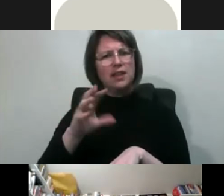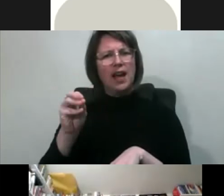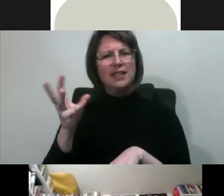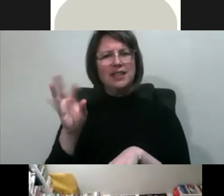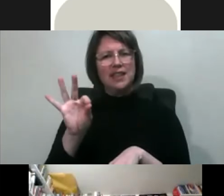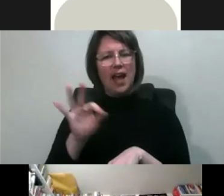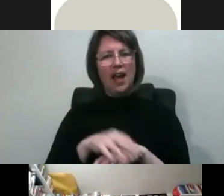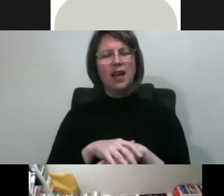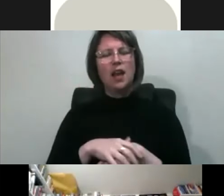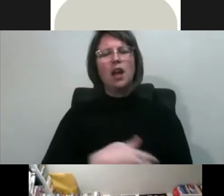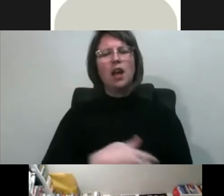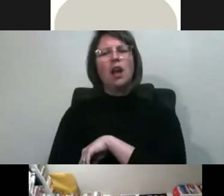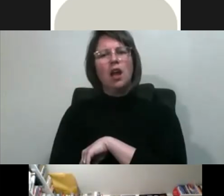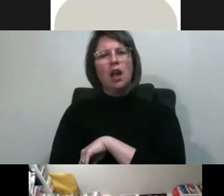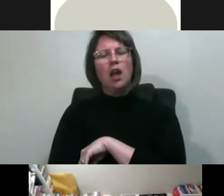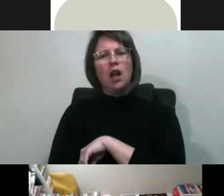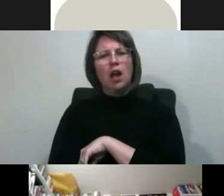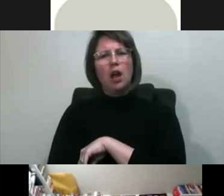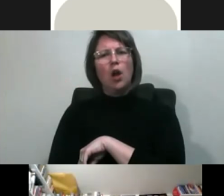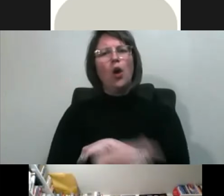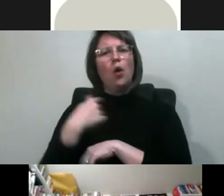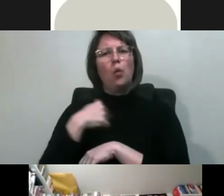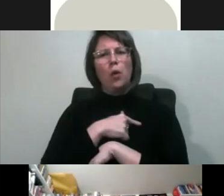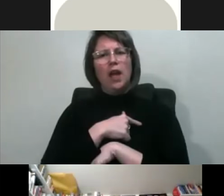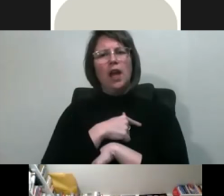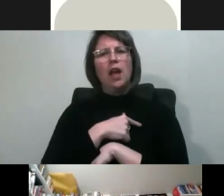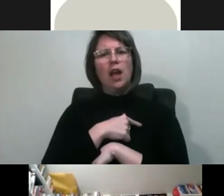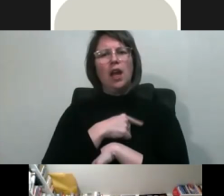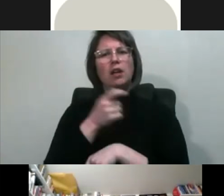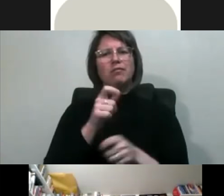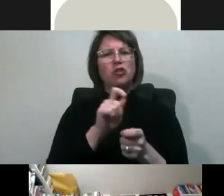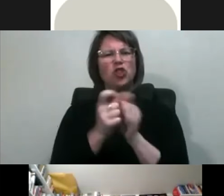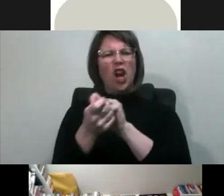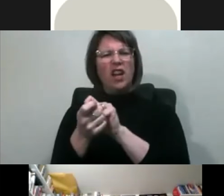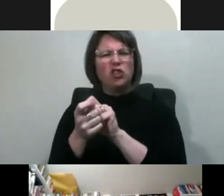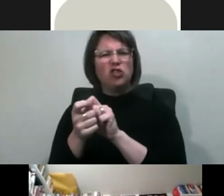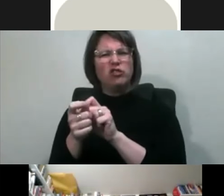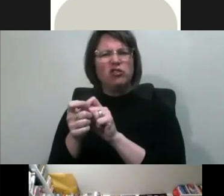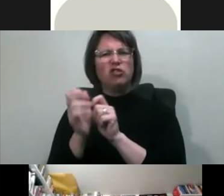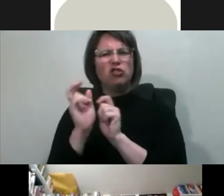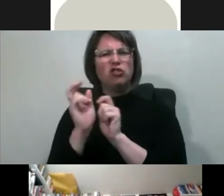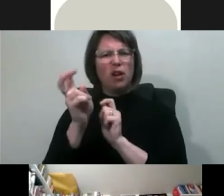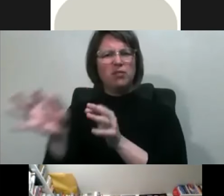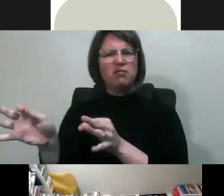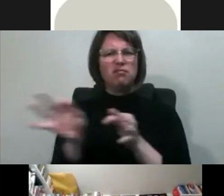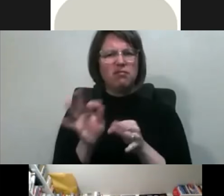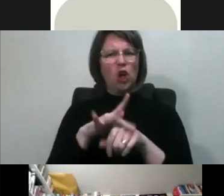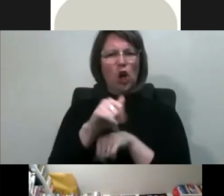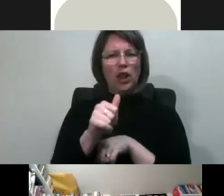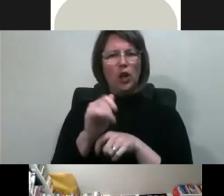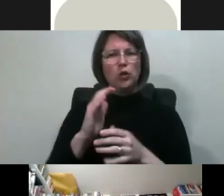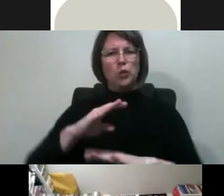69, we're able to shift those trips earlier to meet their modified